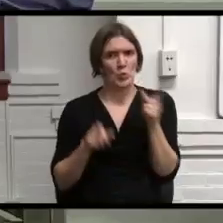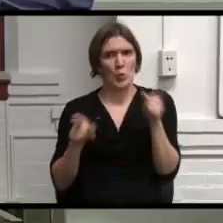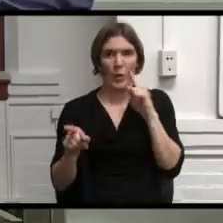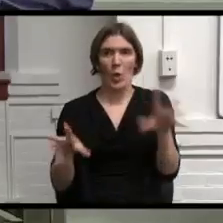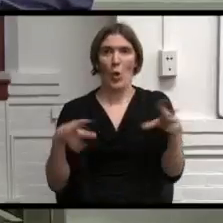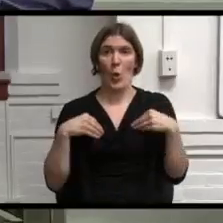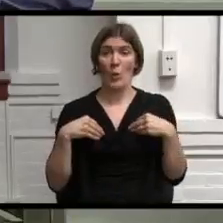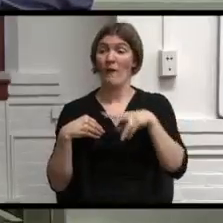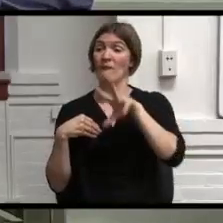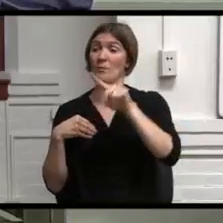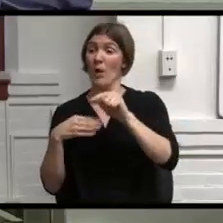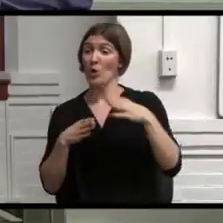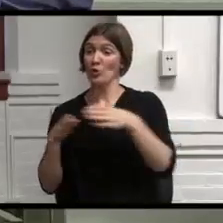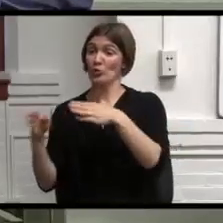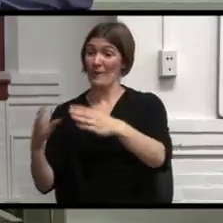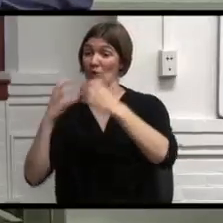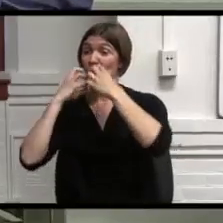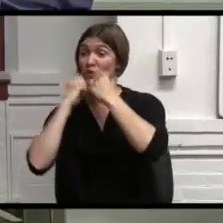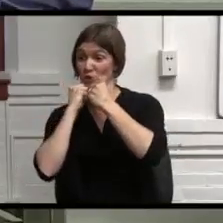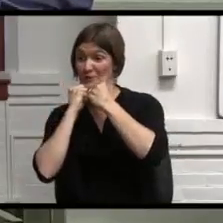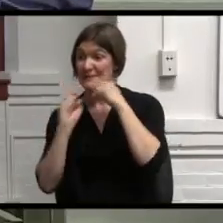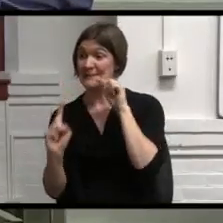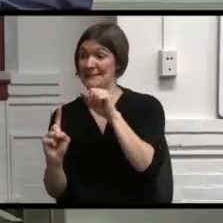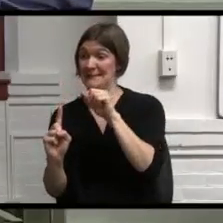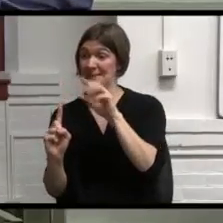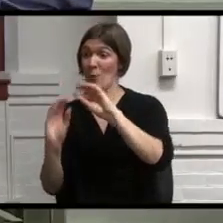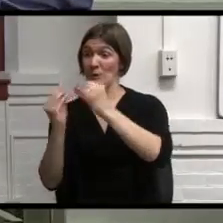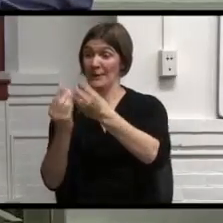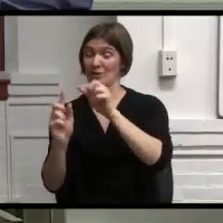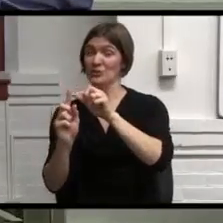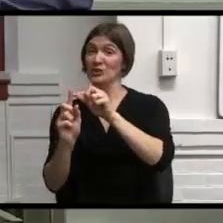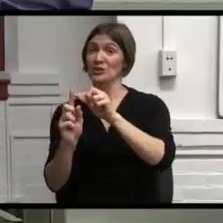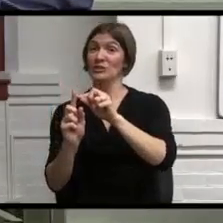The Vermont River Conservancy, and Steve can talk to this in